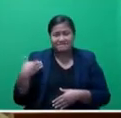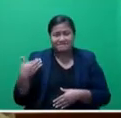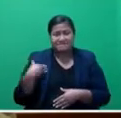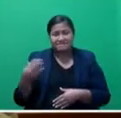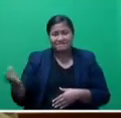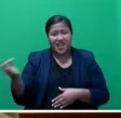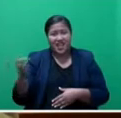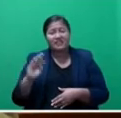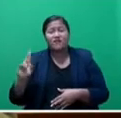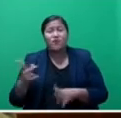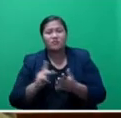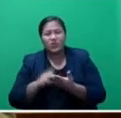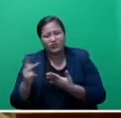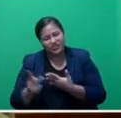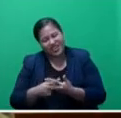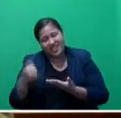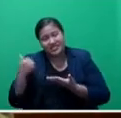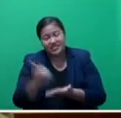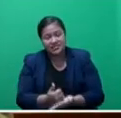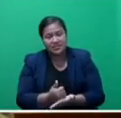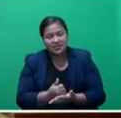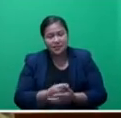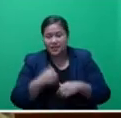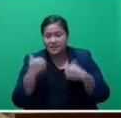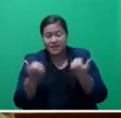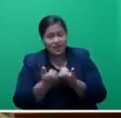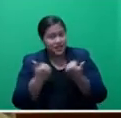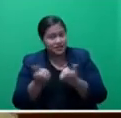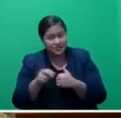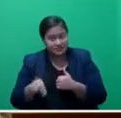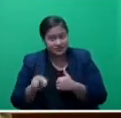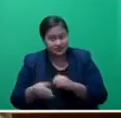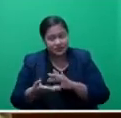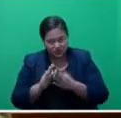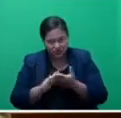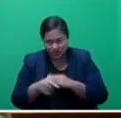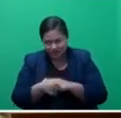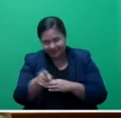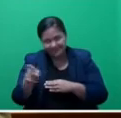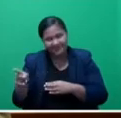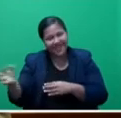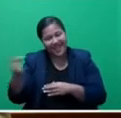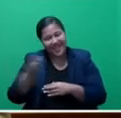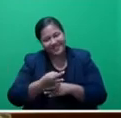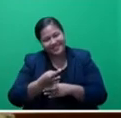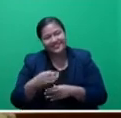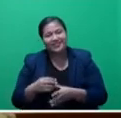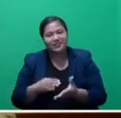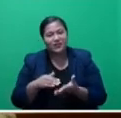projects more than once, while other needy communities watch helplessly. I think all of us as